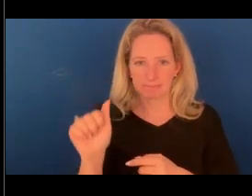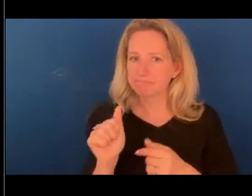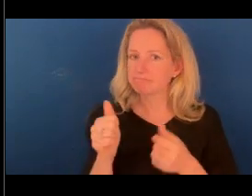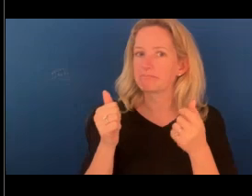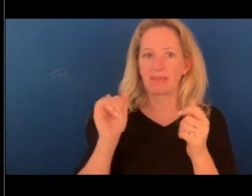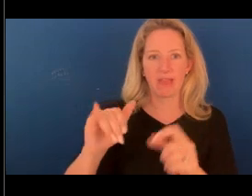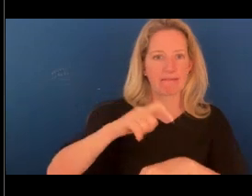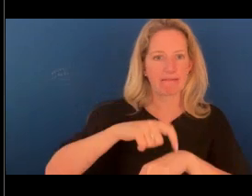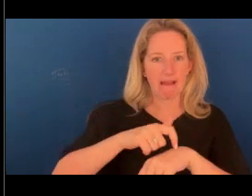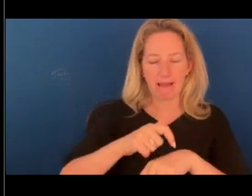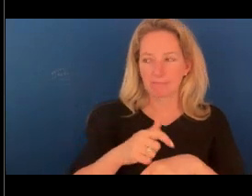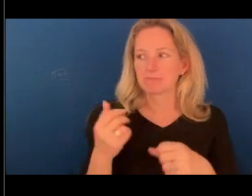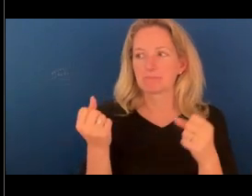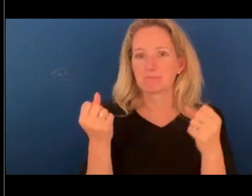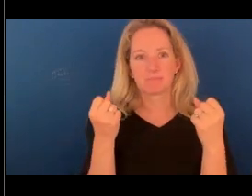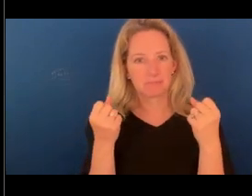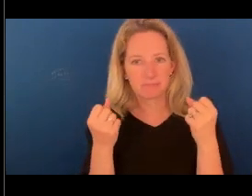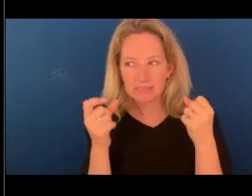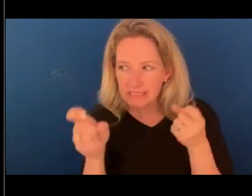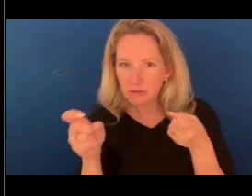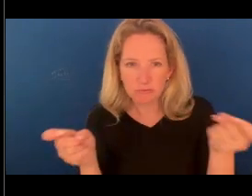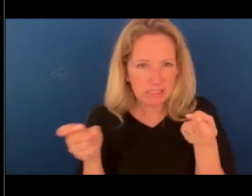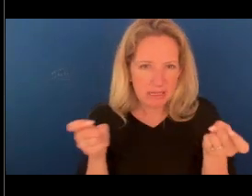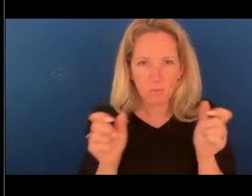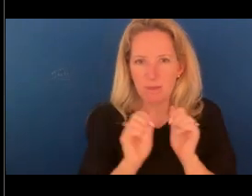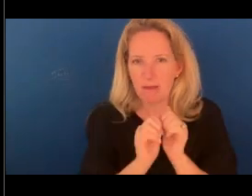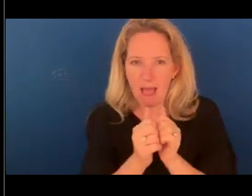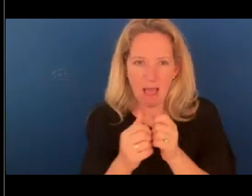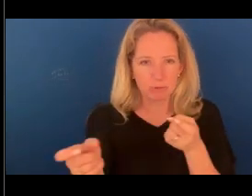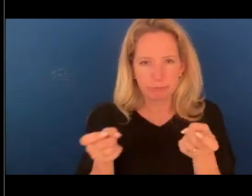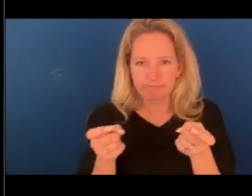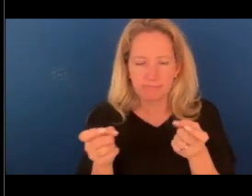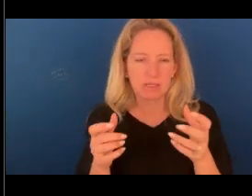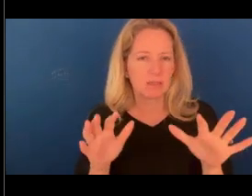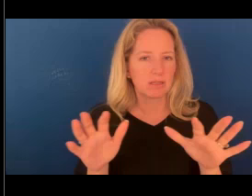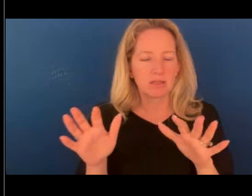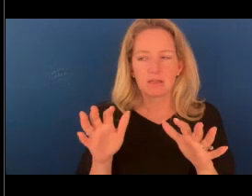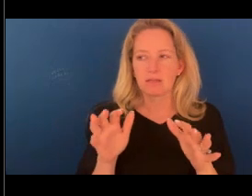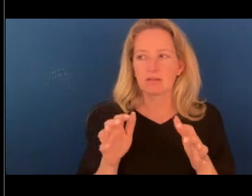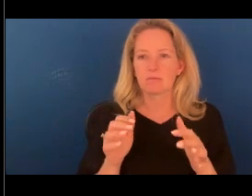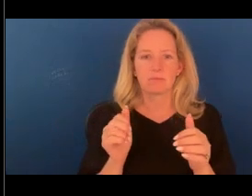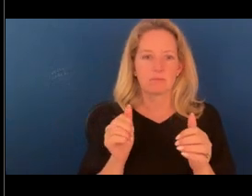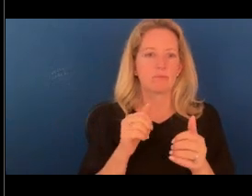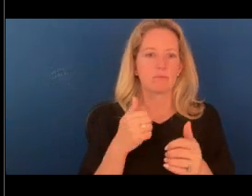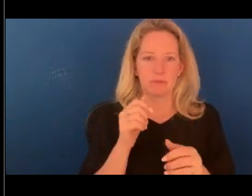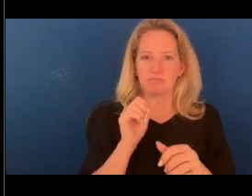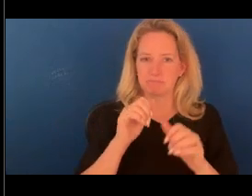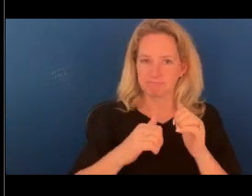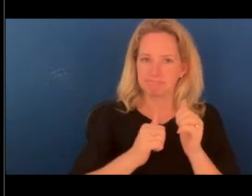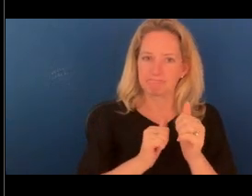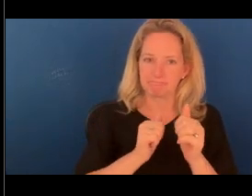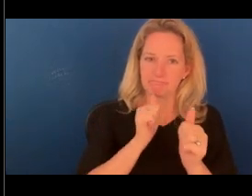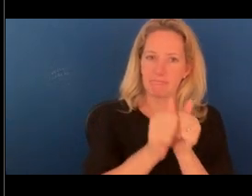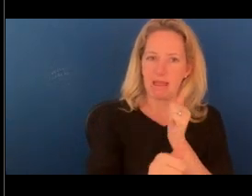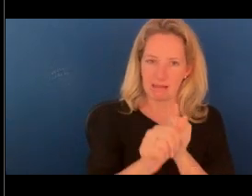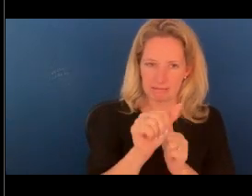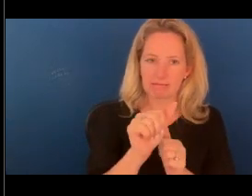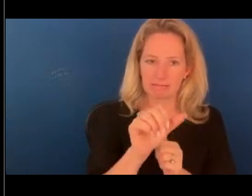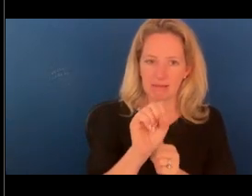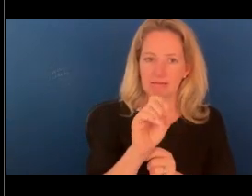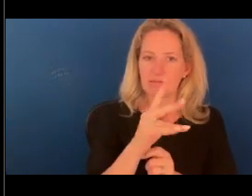single-use items, and we needed a way to deal with it. So we came up with, the Solid Waste Disposal Act, and then later RCRA, which is currently